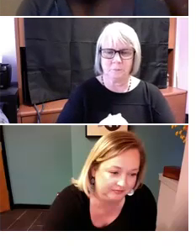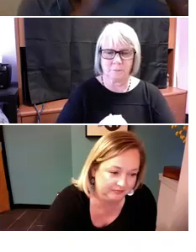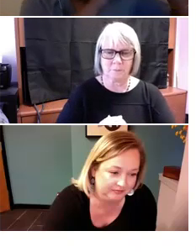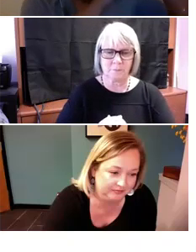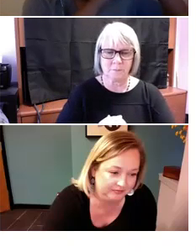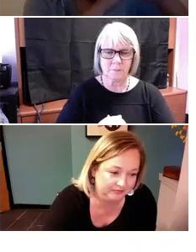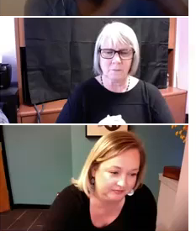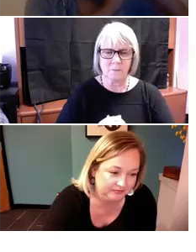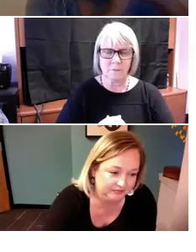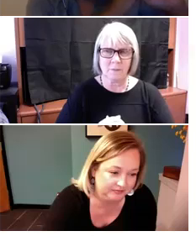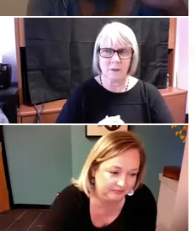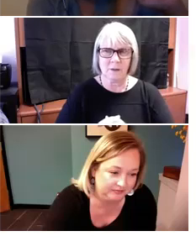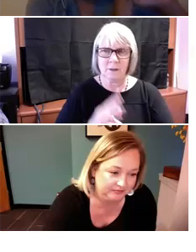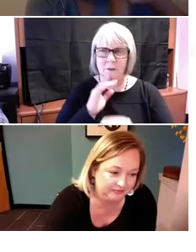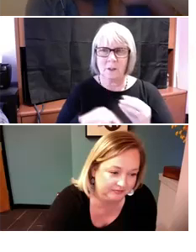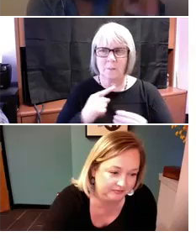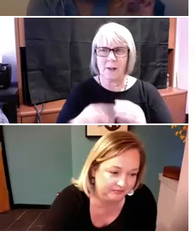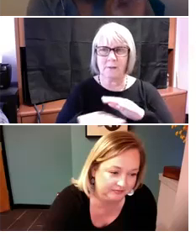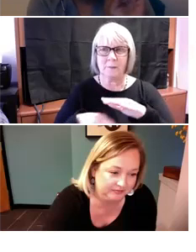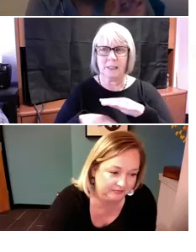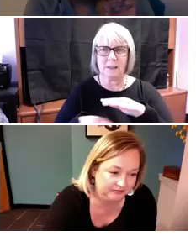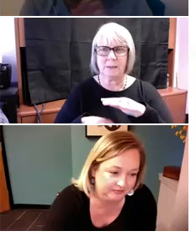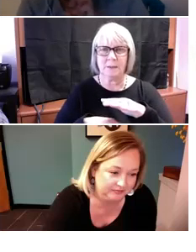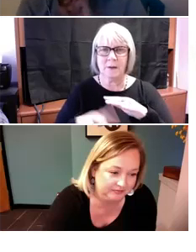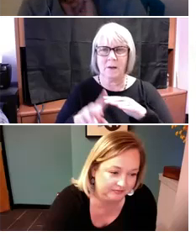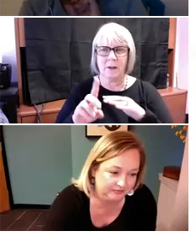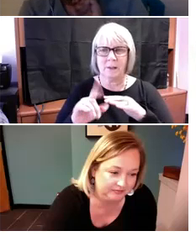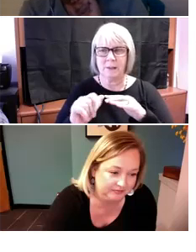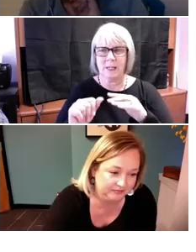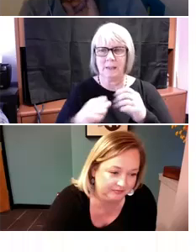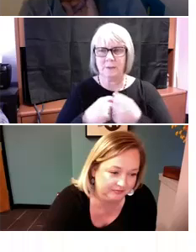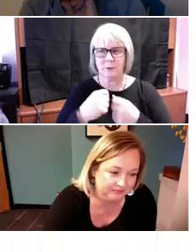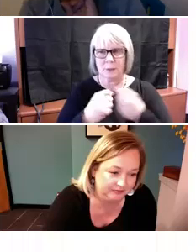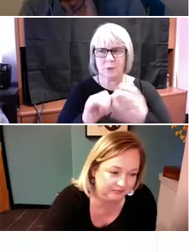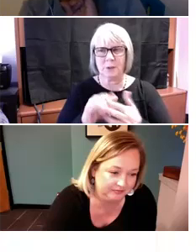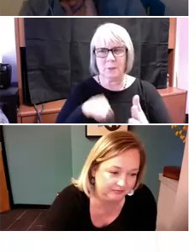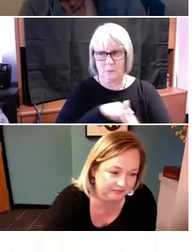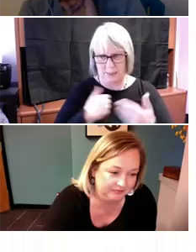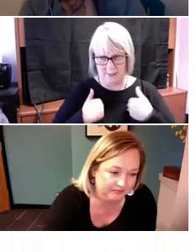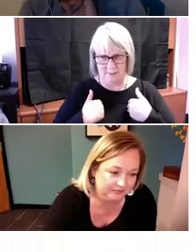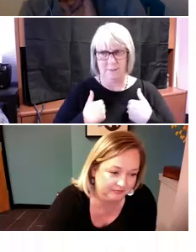Let's just talk about the basic data structures that we have.